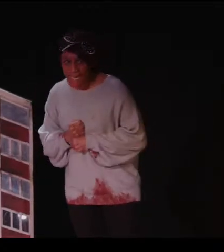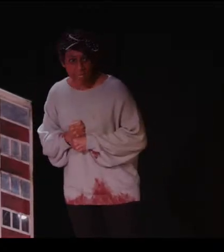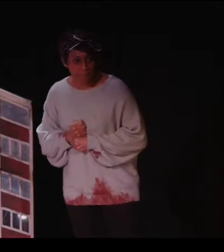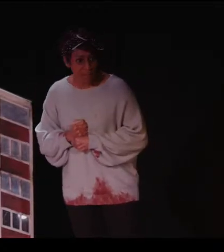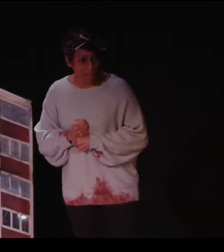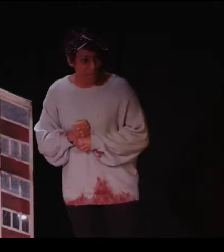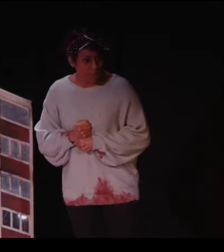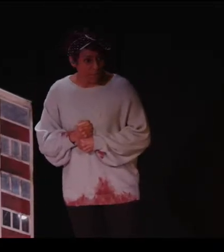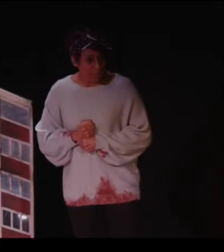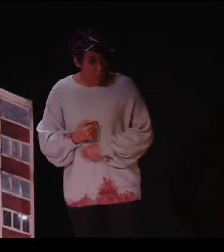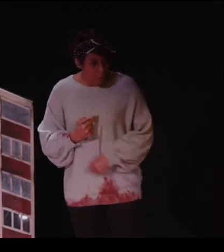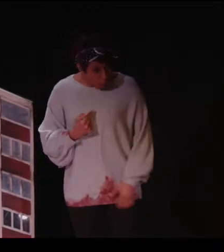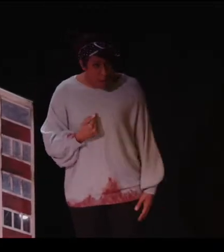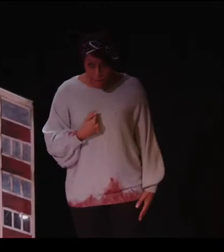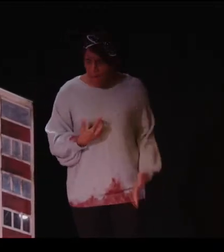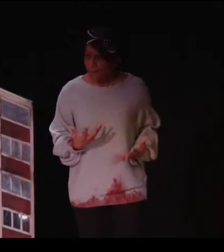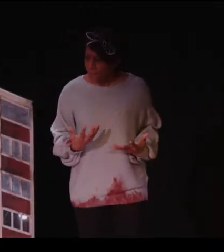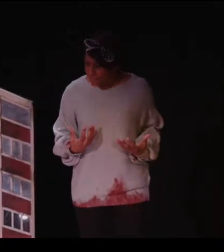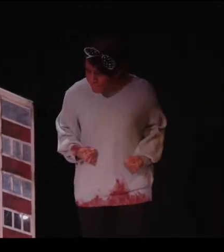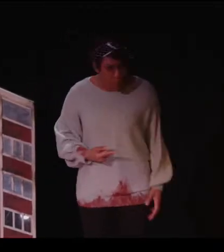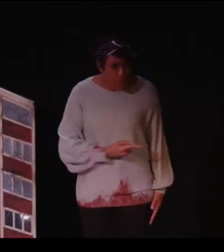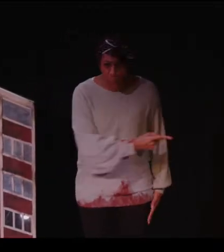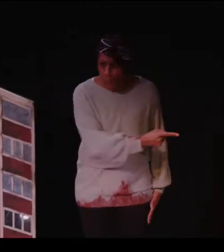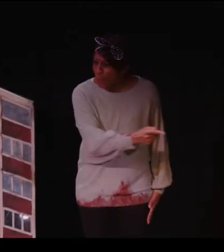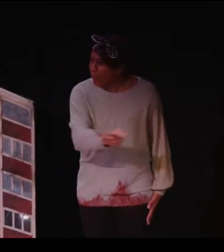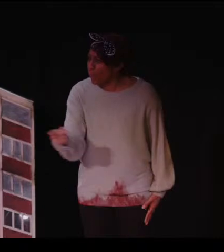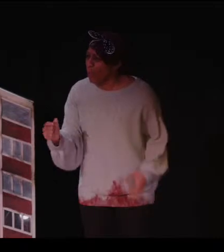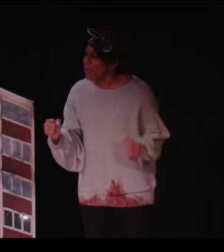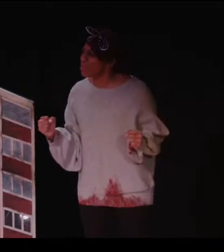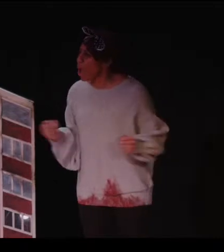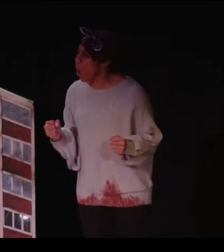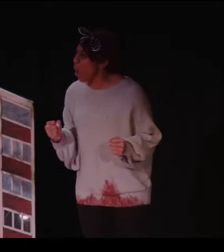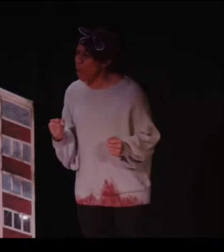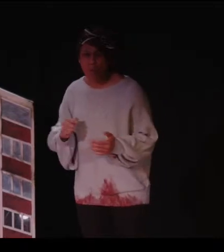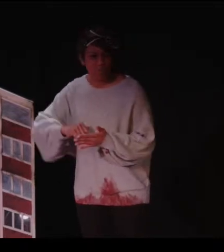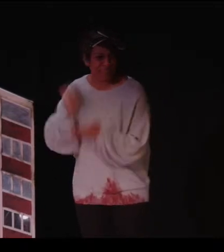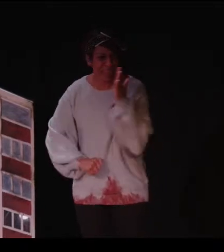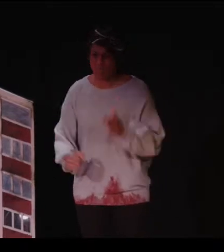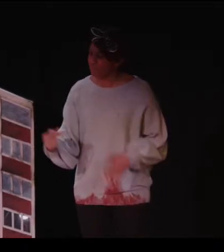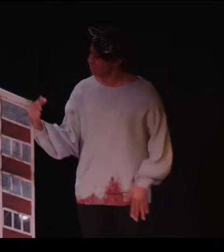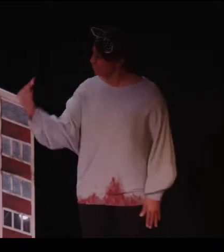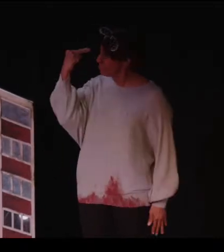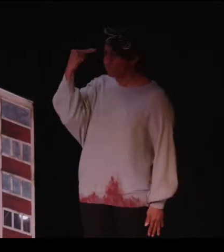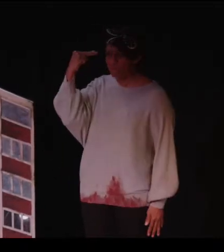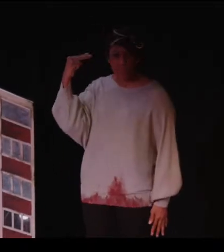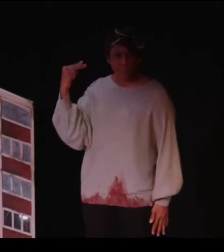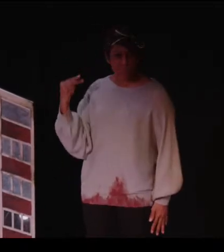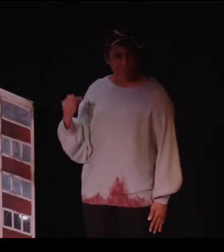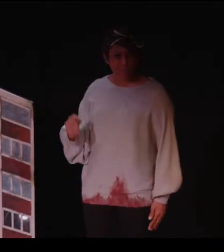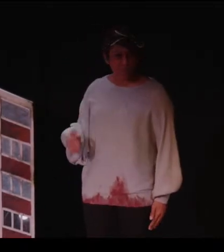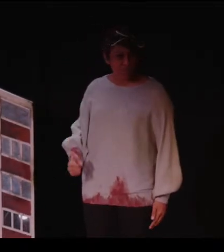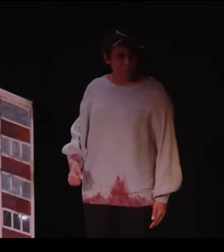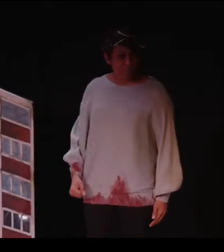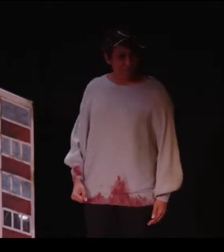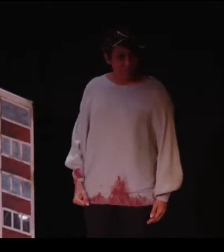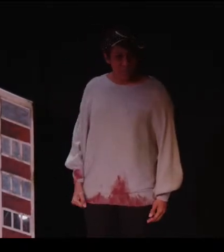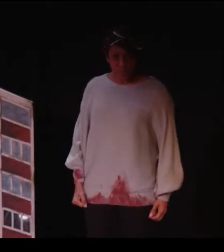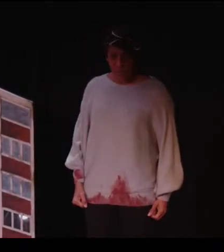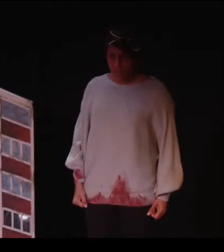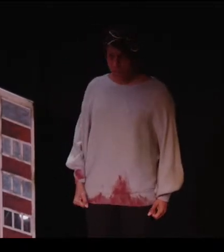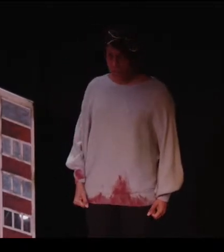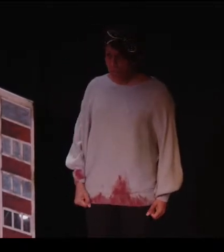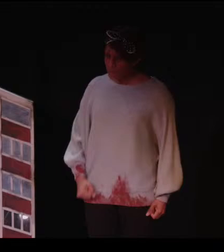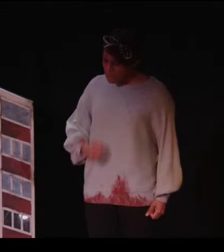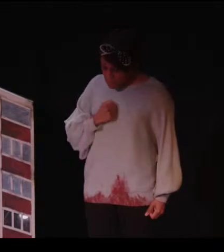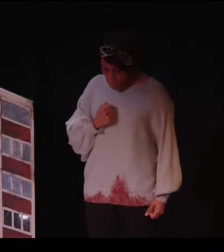If I'm one speck beyond the bound of honour in act or thought that way inclining, hardened